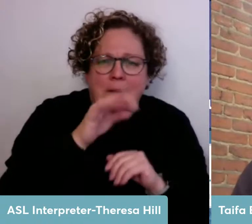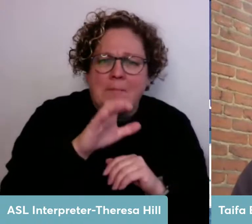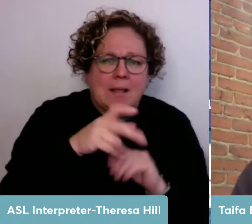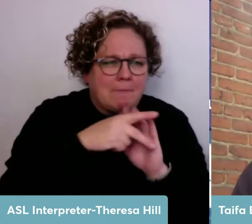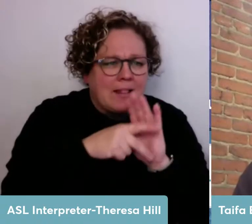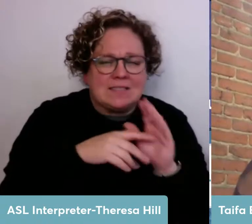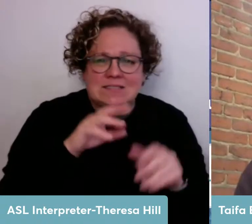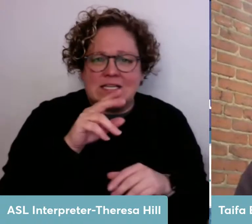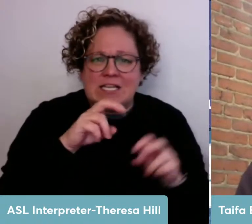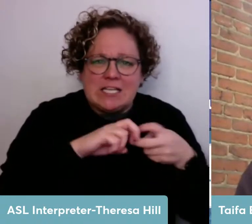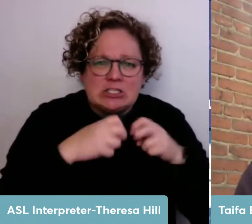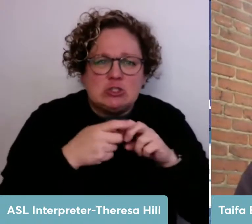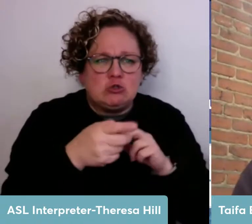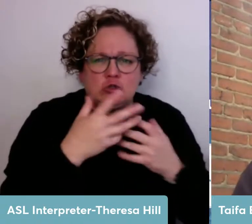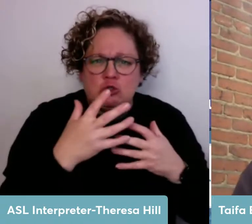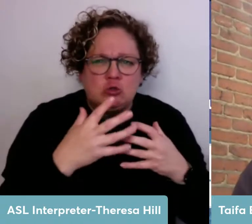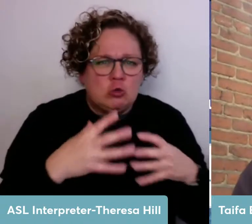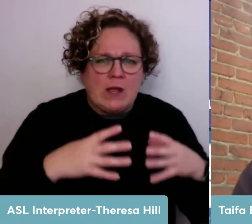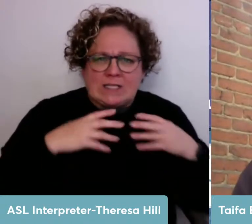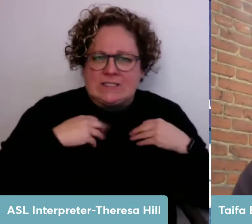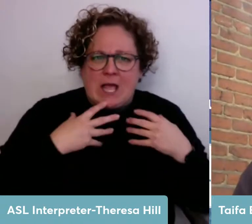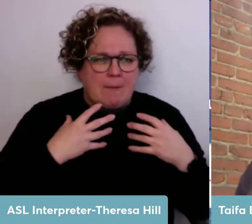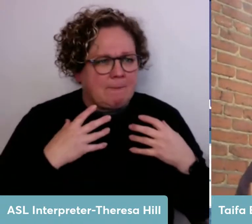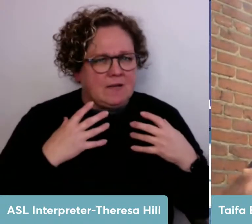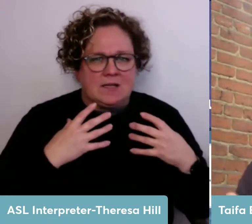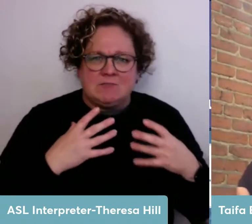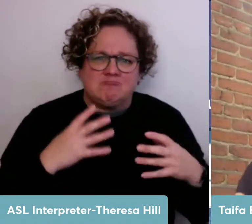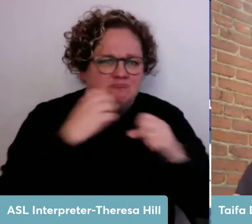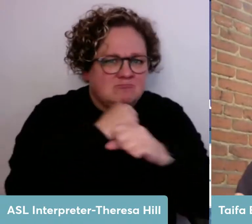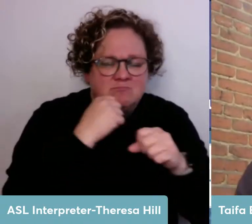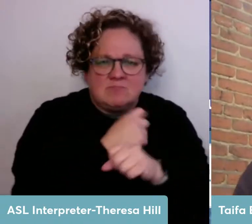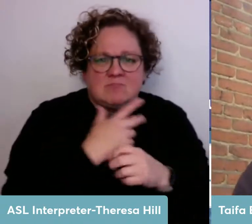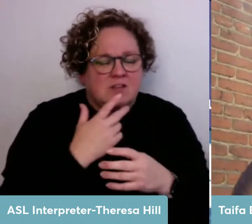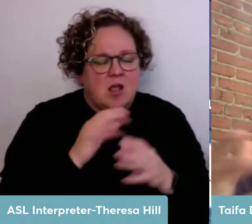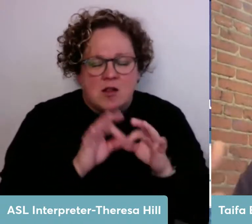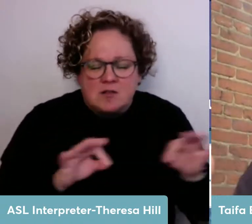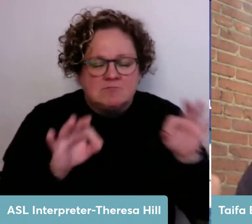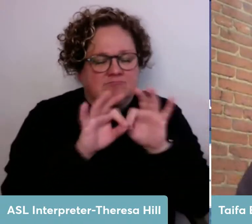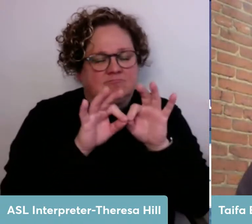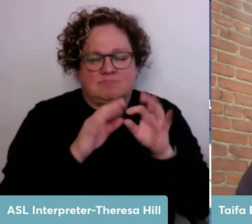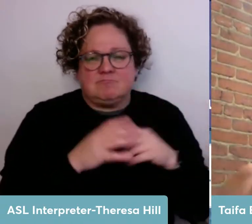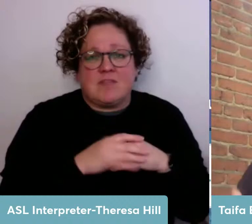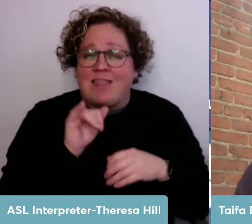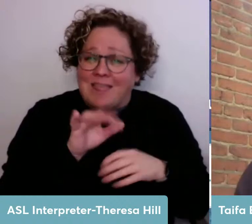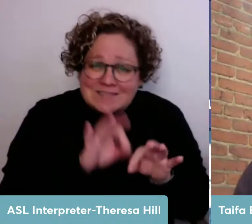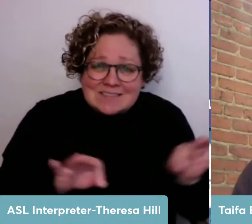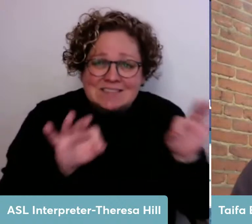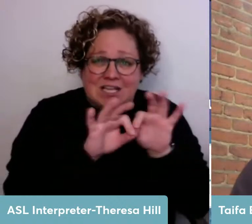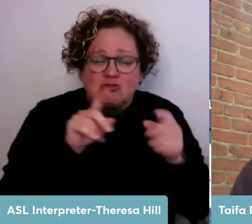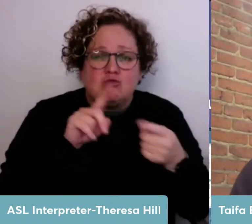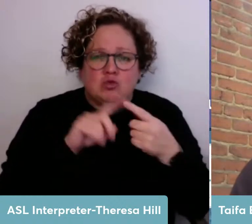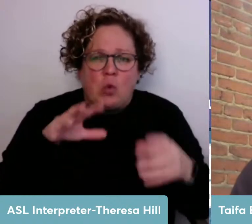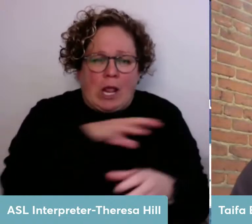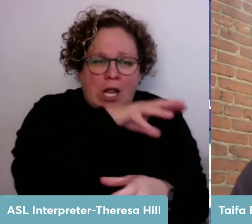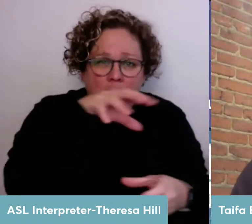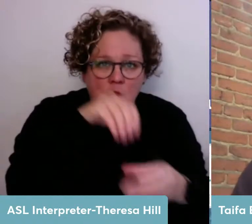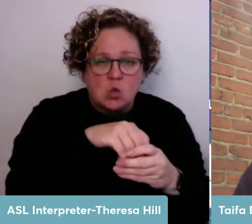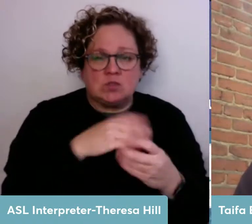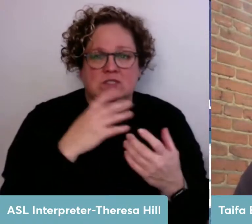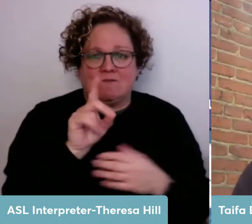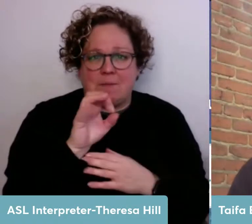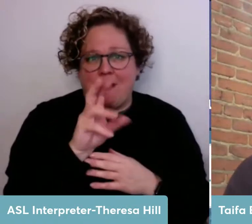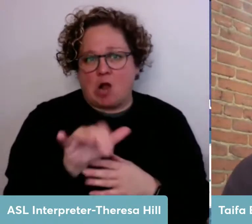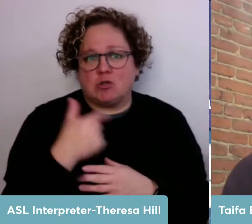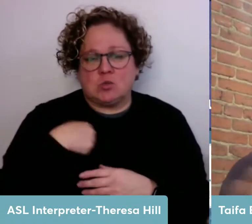is optional. We must do them all. And they are essential to an inclusive democracy that we are trying